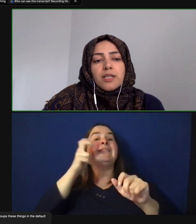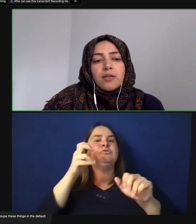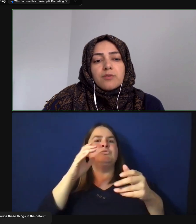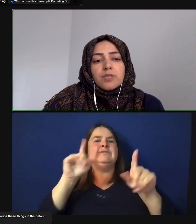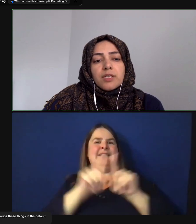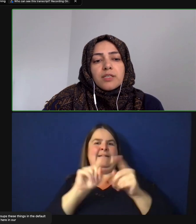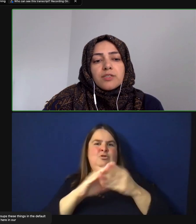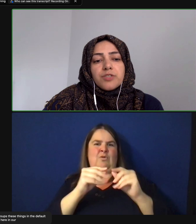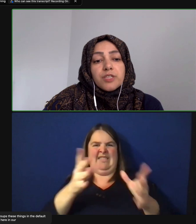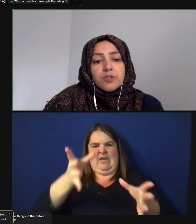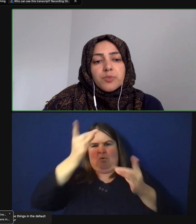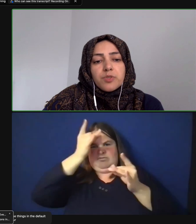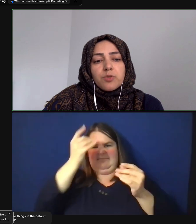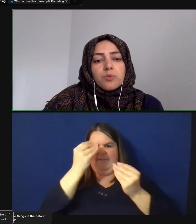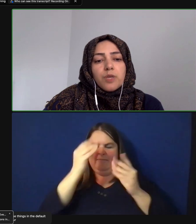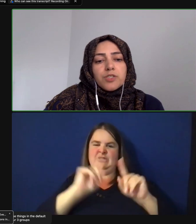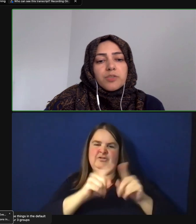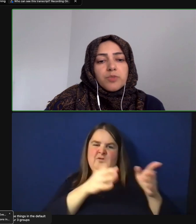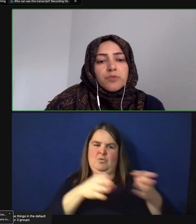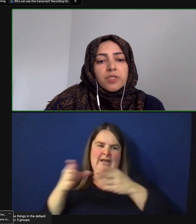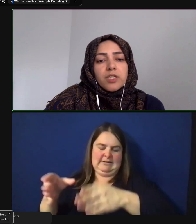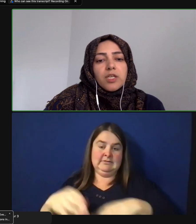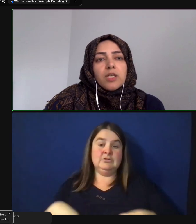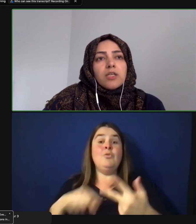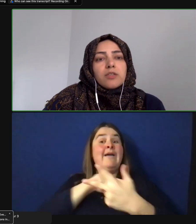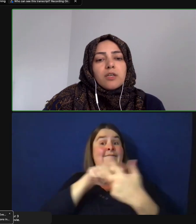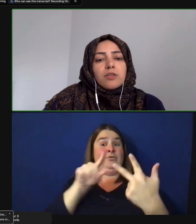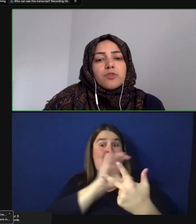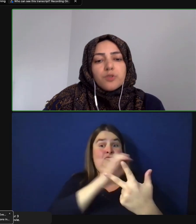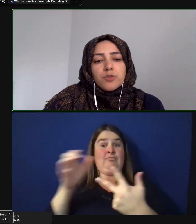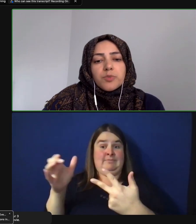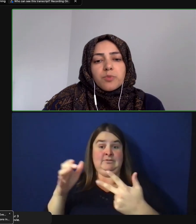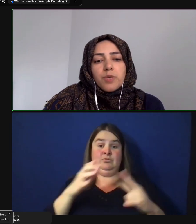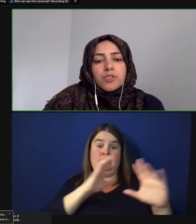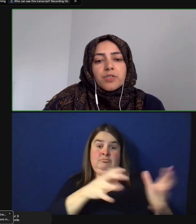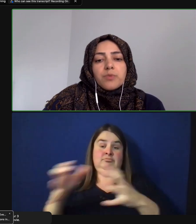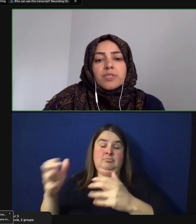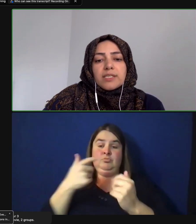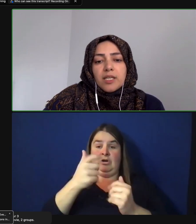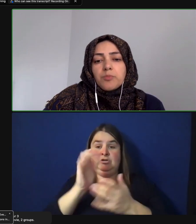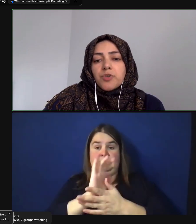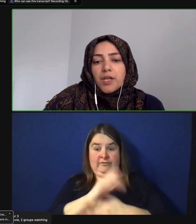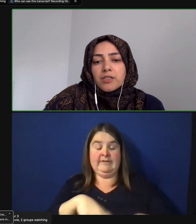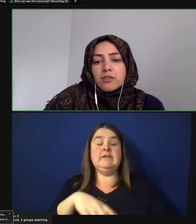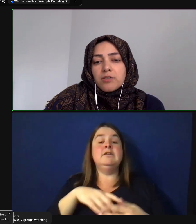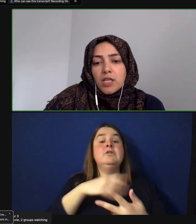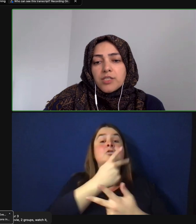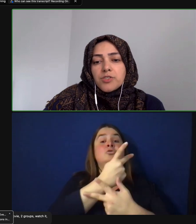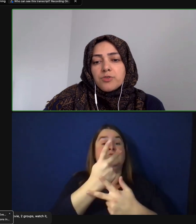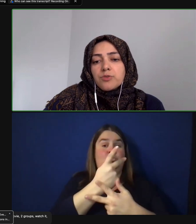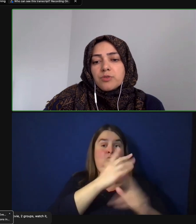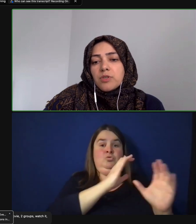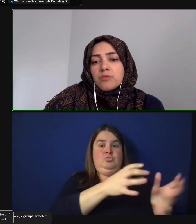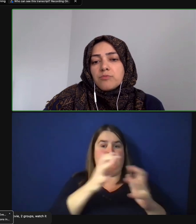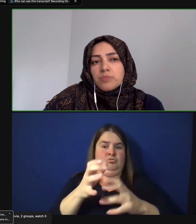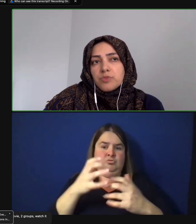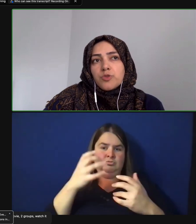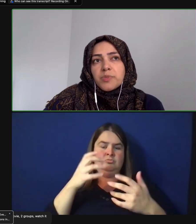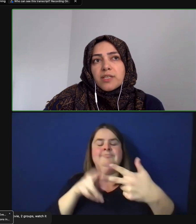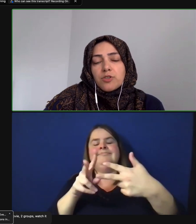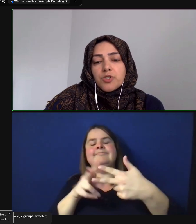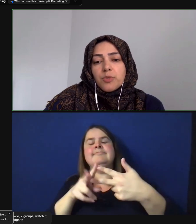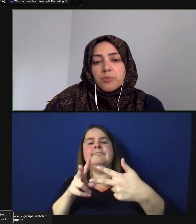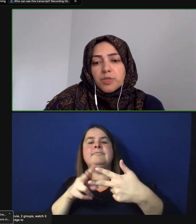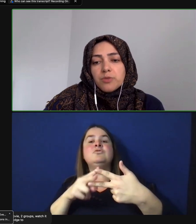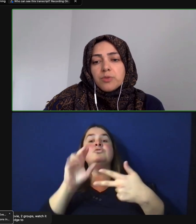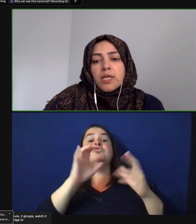here in our three groups who watched the movie, two groups watched it with the same prior knowledge, two